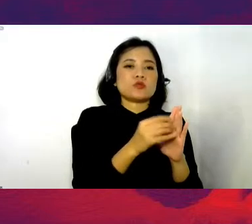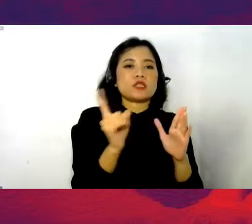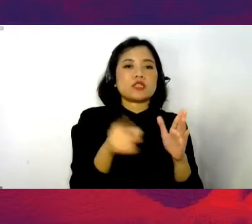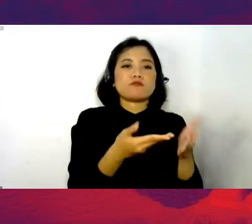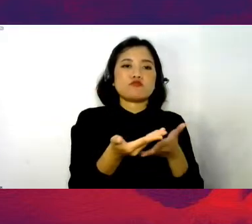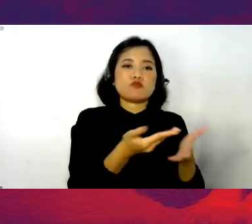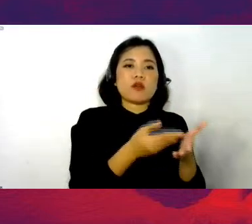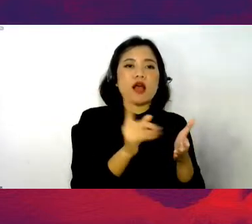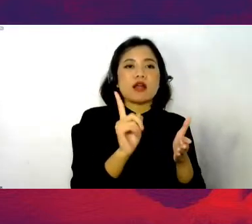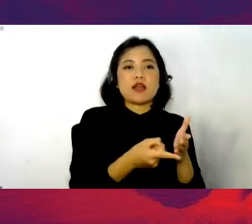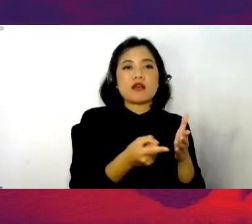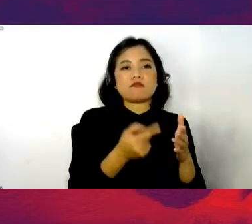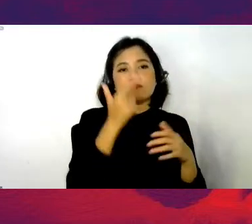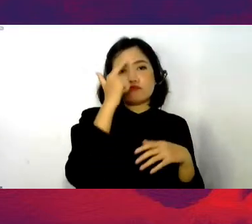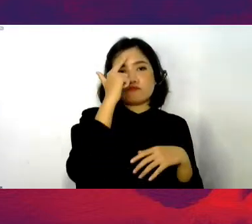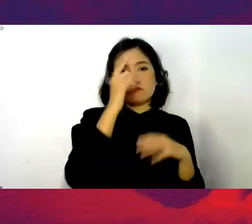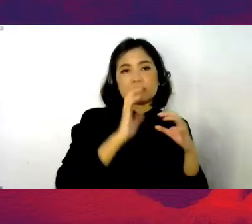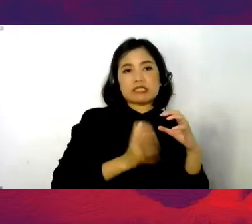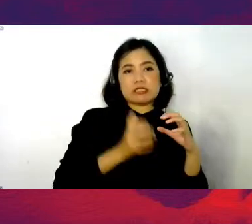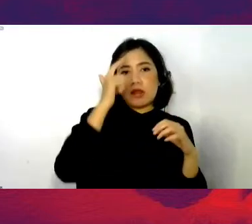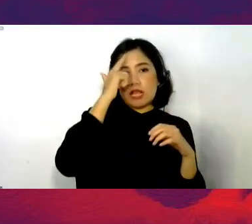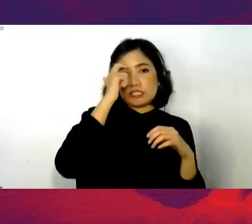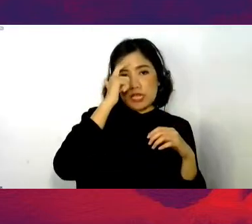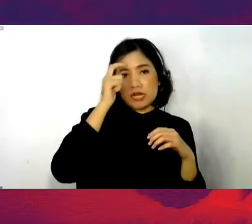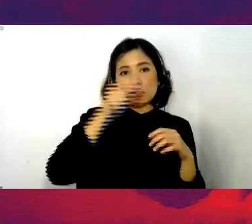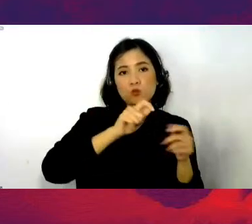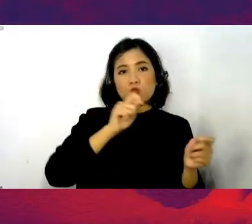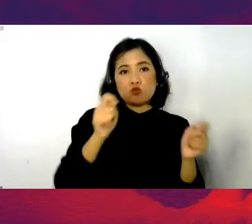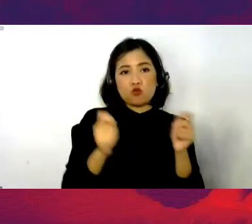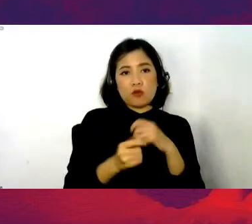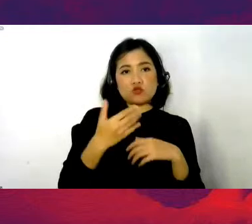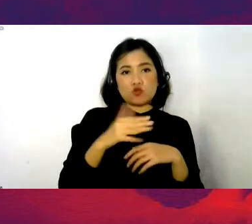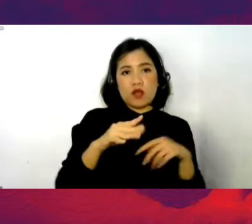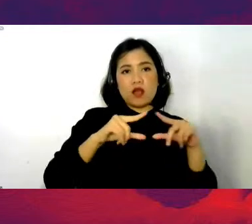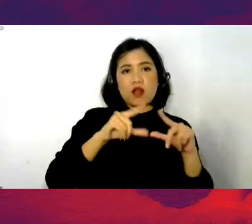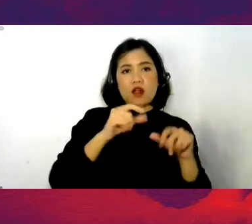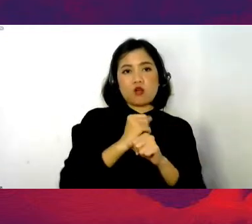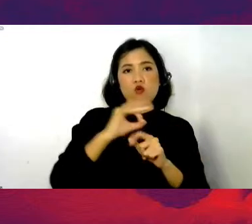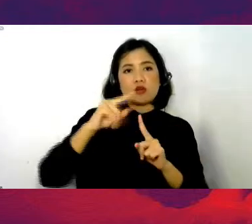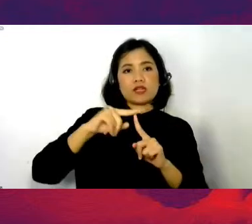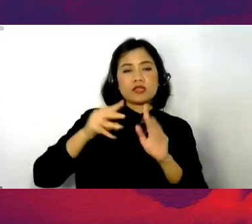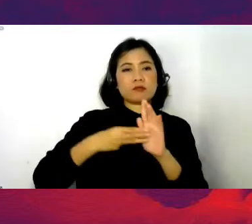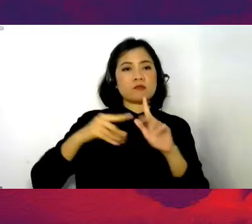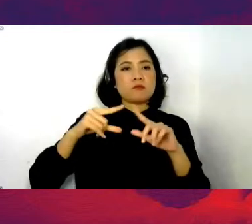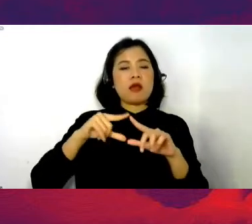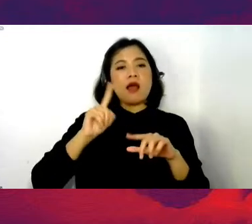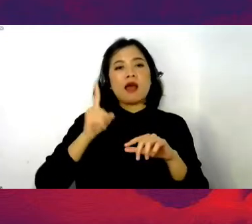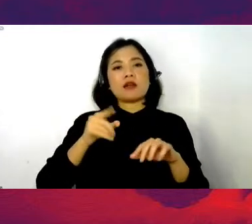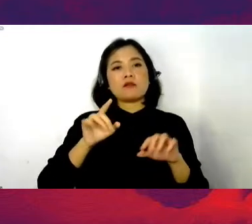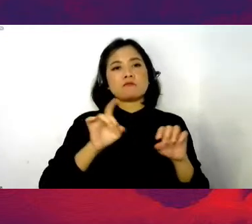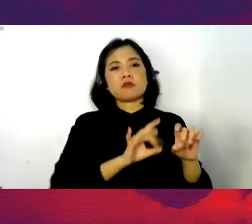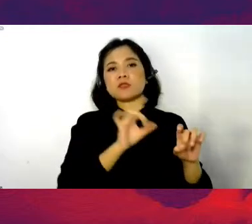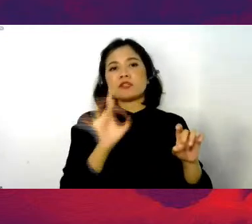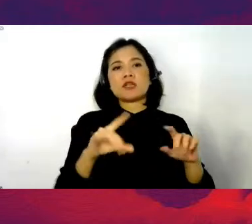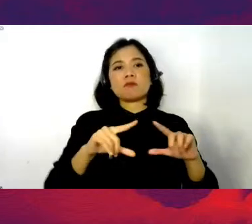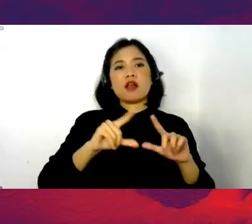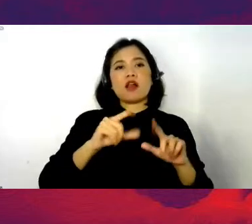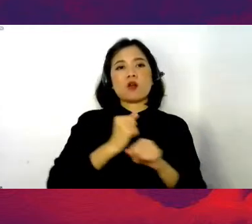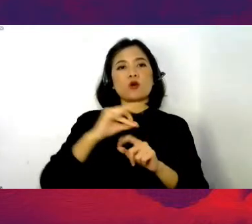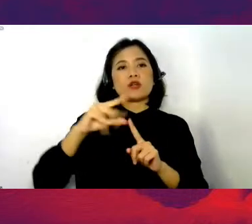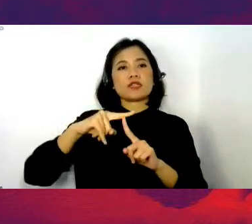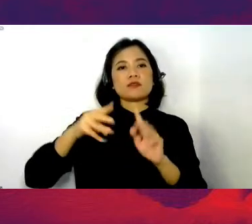it, it's still weakly absolute. We do not exactly using an absolute yardstick in terms of